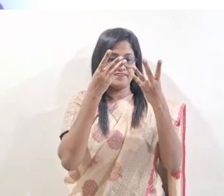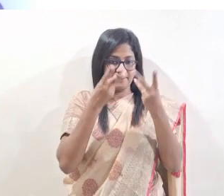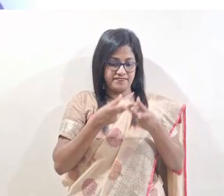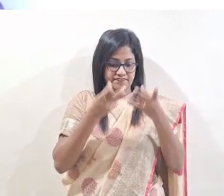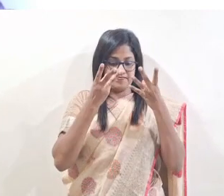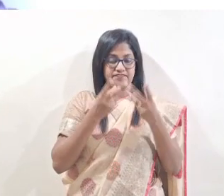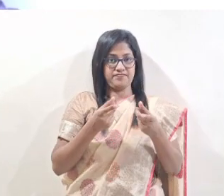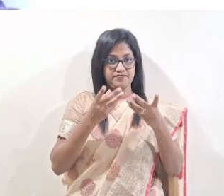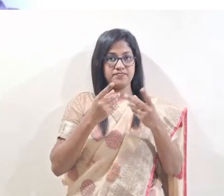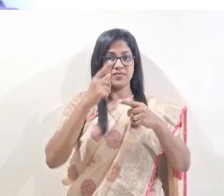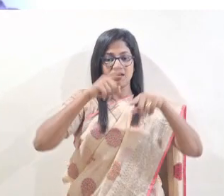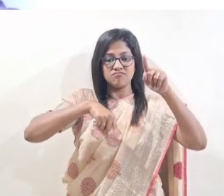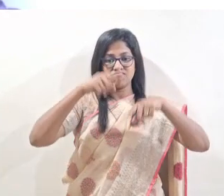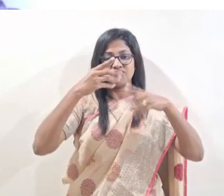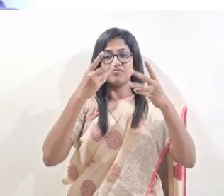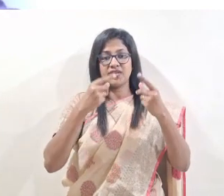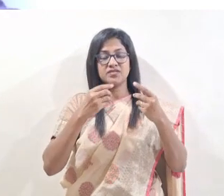because